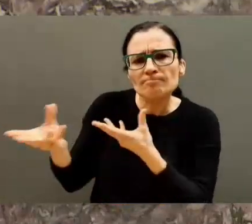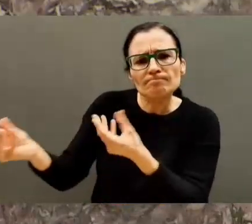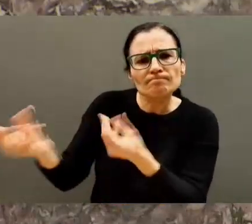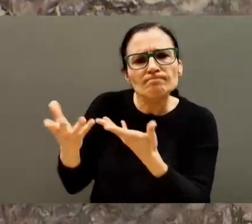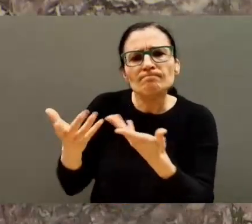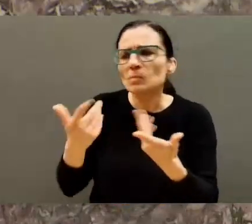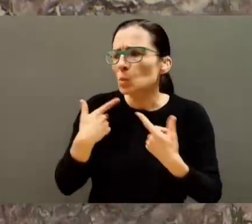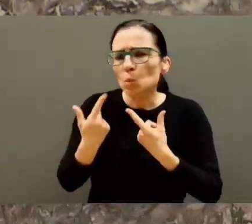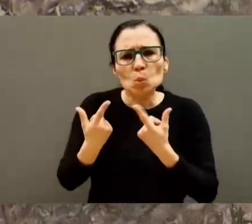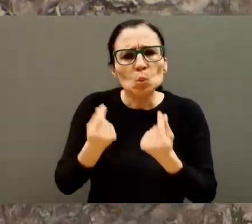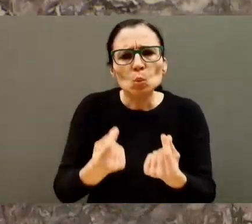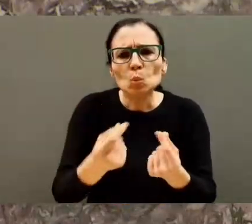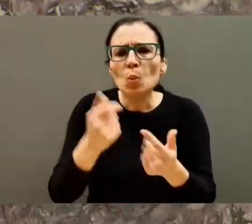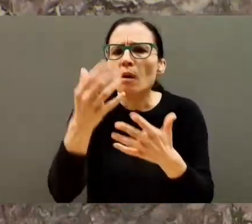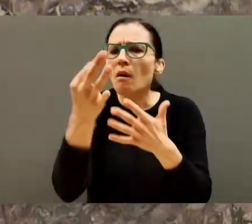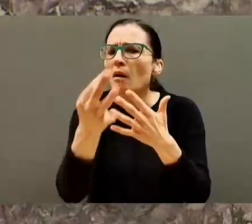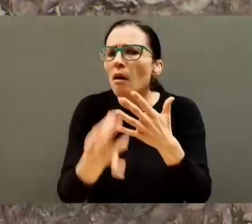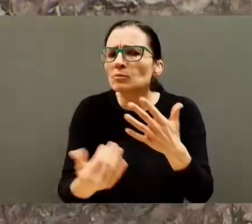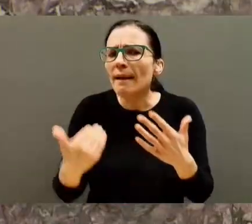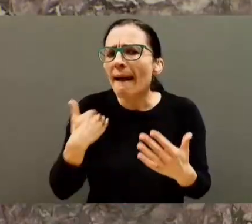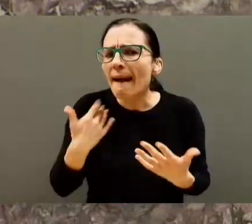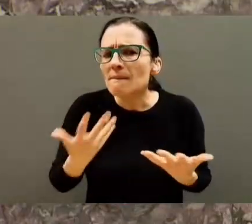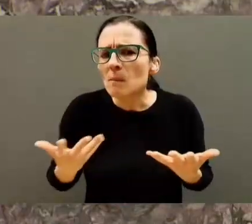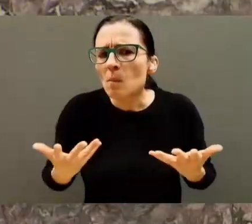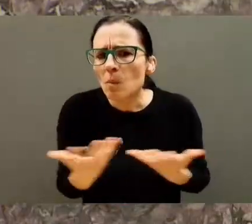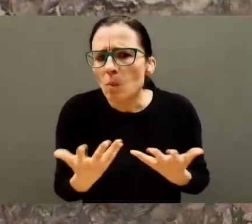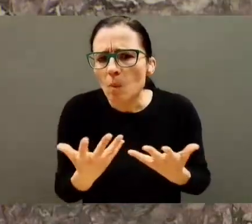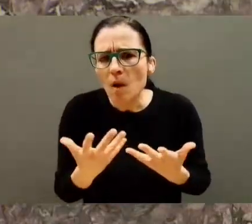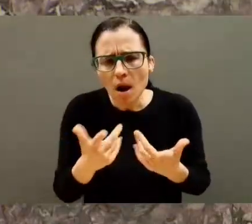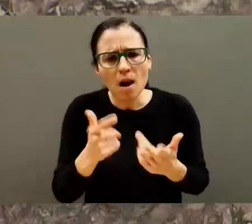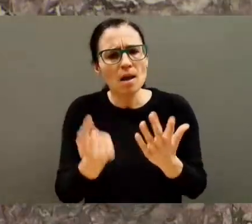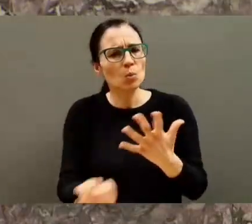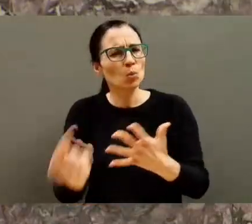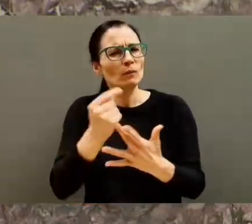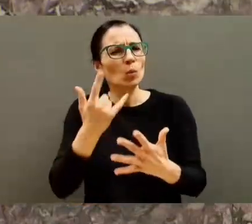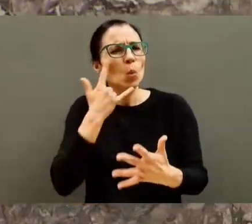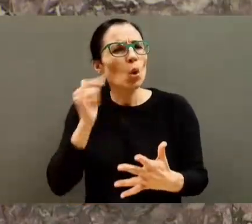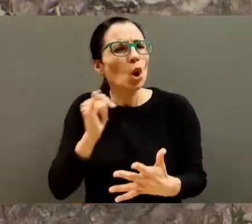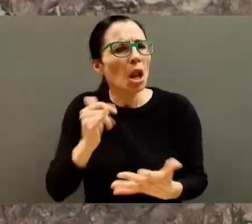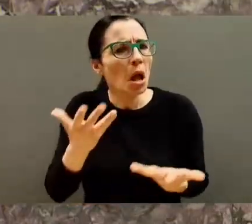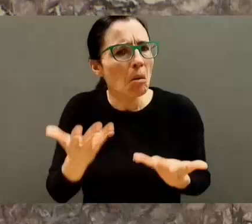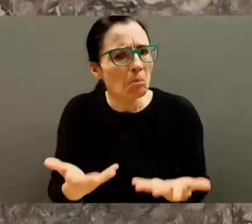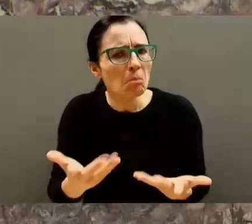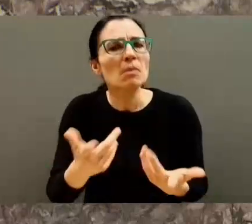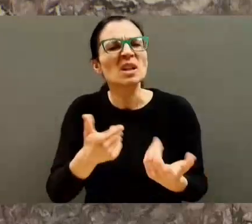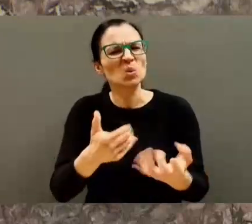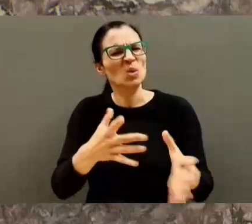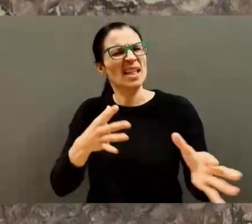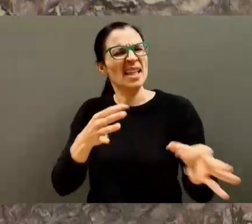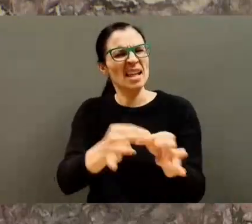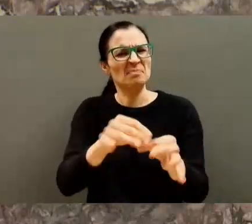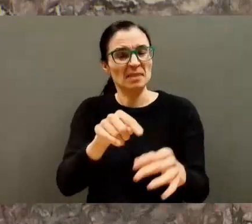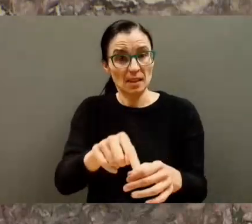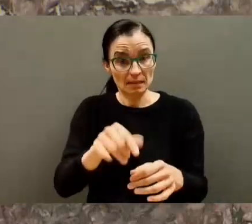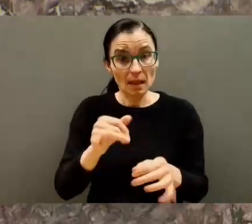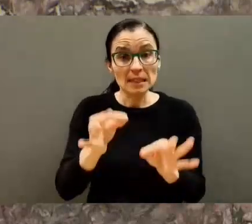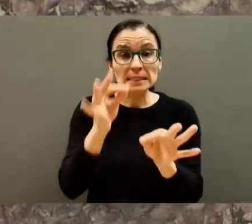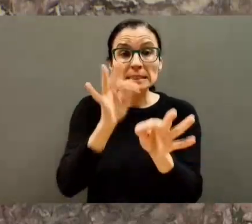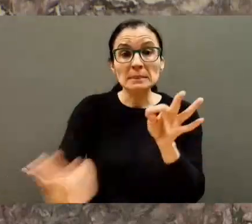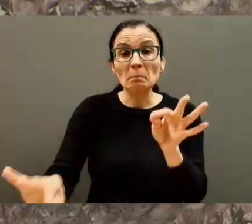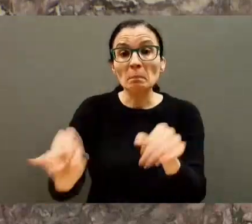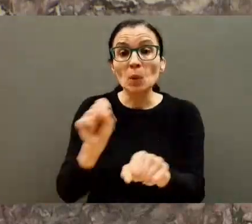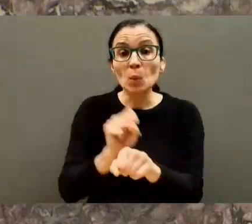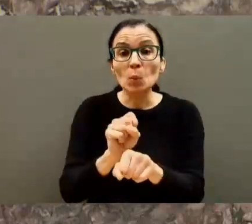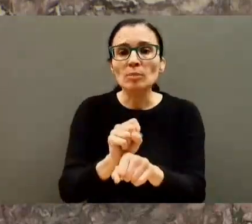work. I take this incredibly seriously. I recognize the urgency, but I also recognize the importance of doing it right. So when we